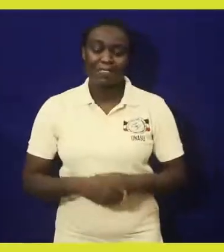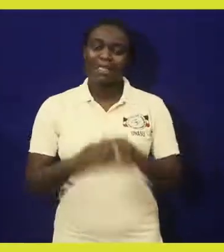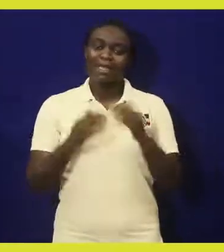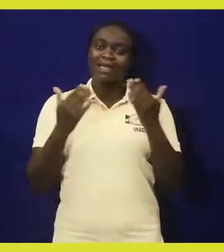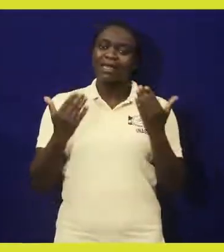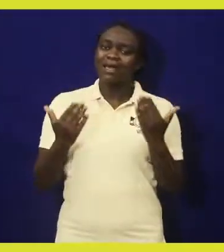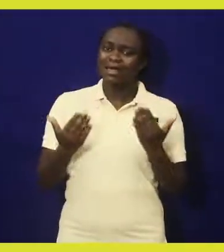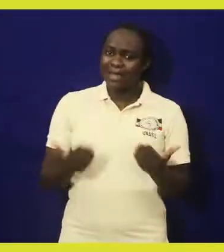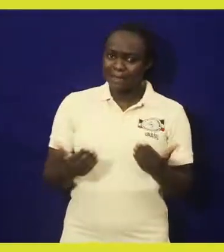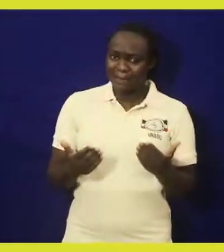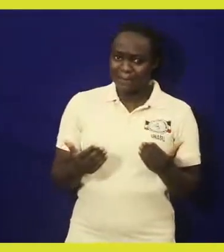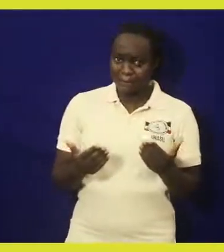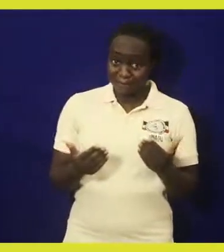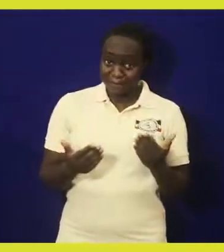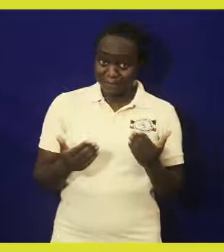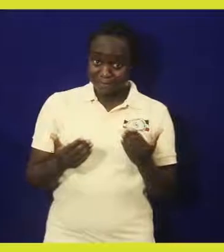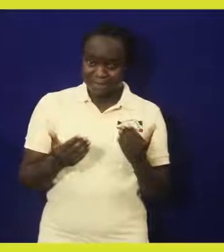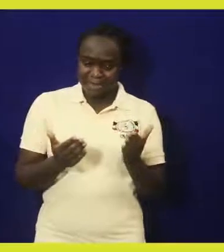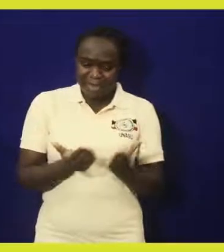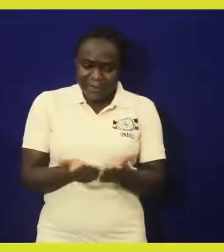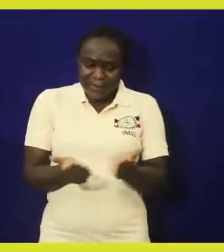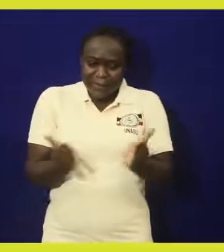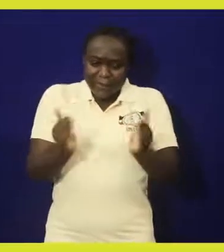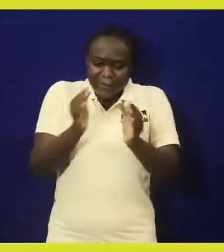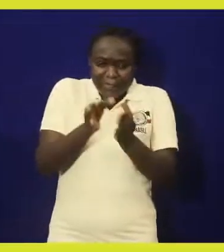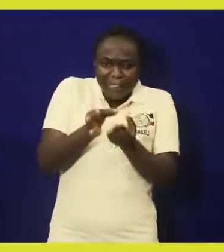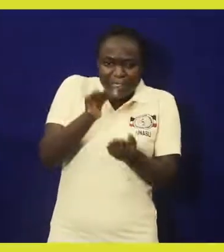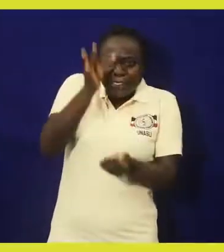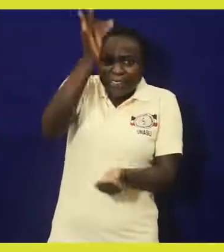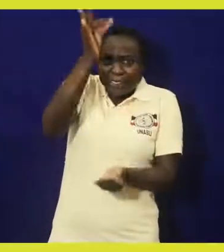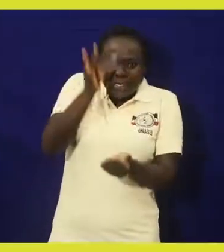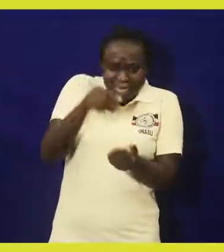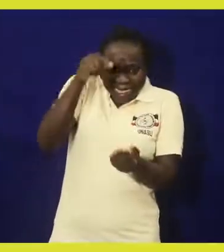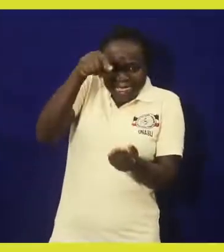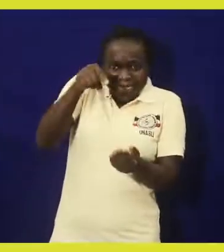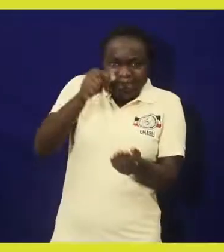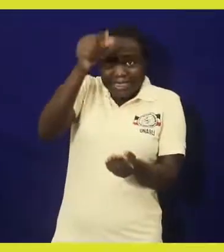What is the female part of the flower called?